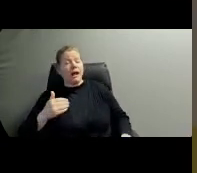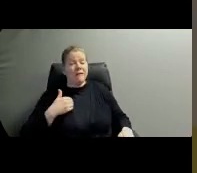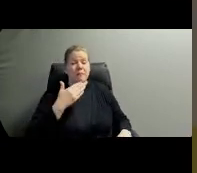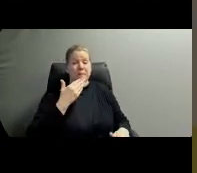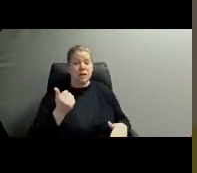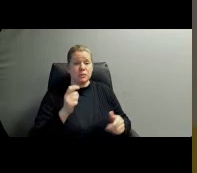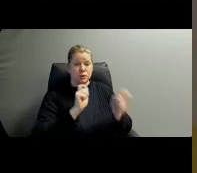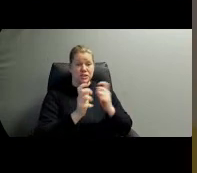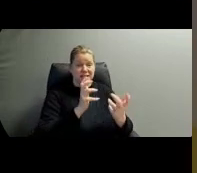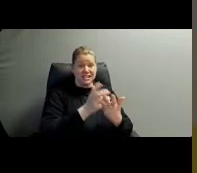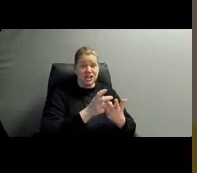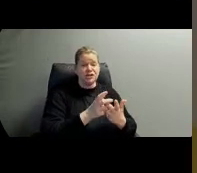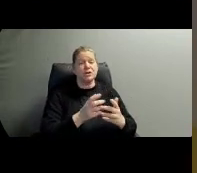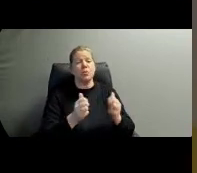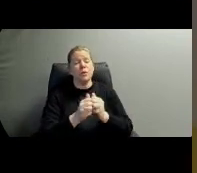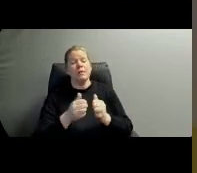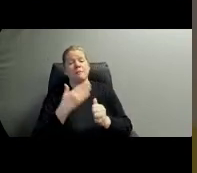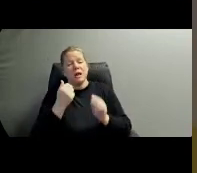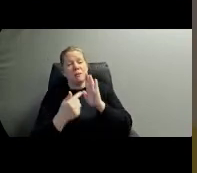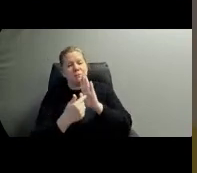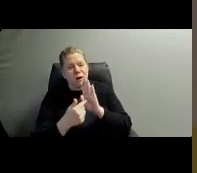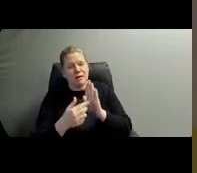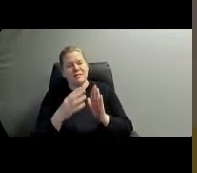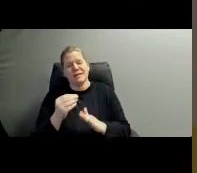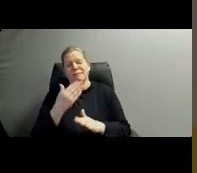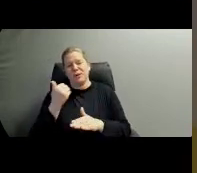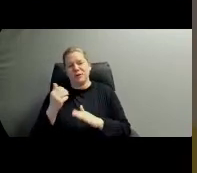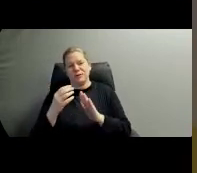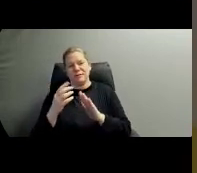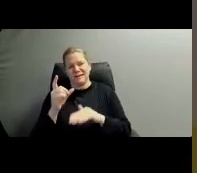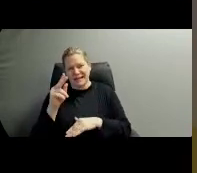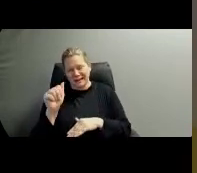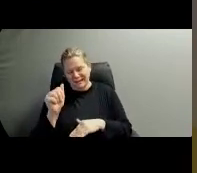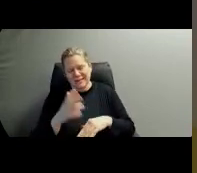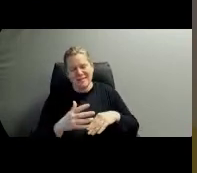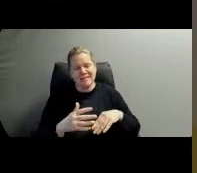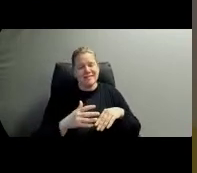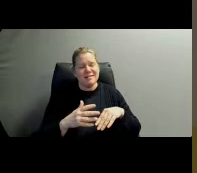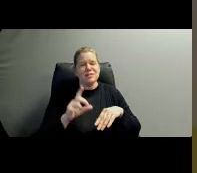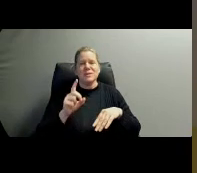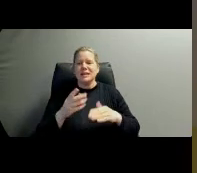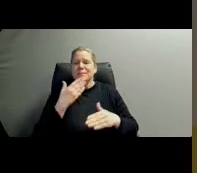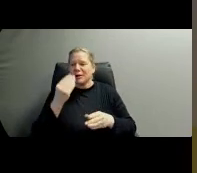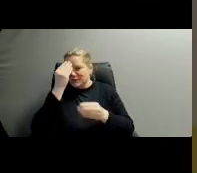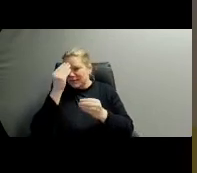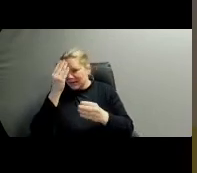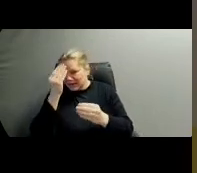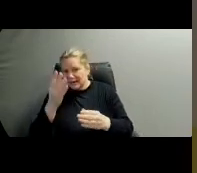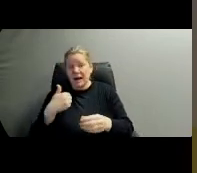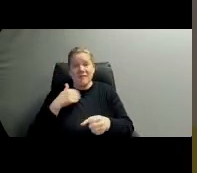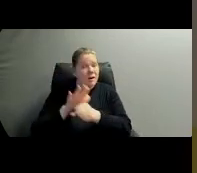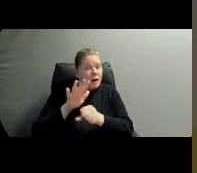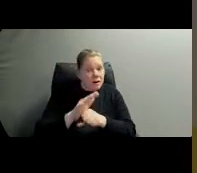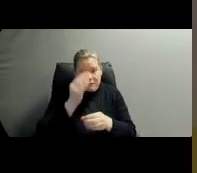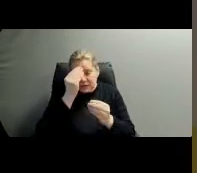right? So it's a connected loop that we see that only if you have better data, only if you have enough data,